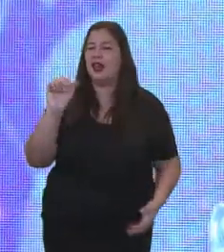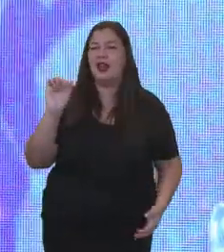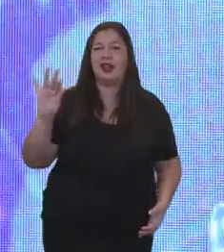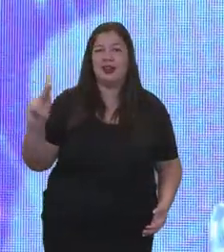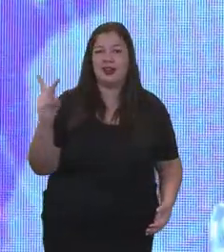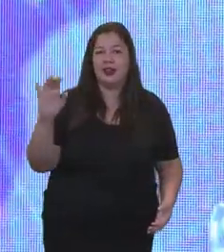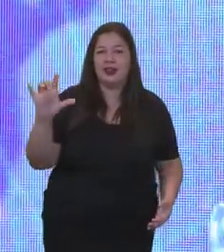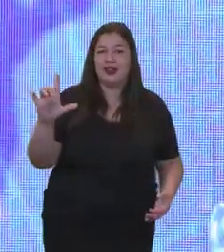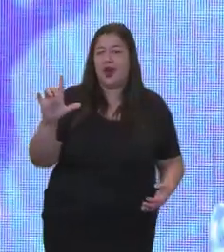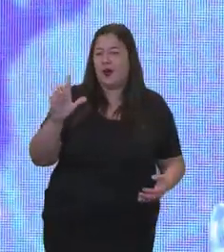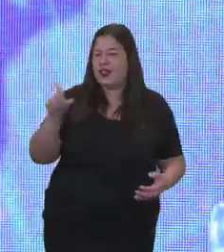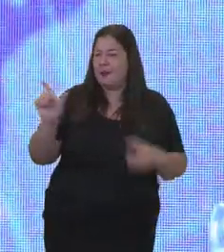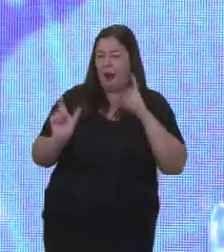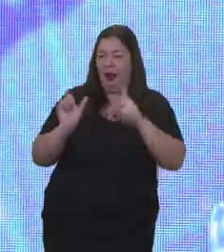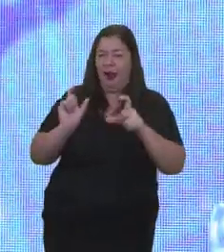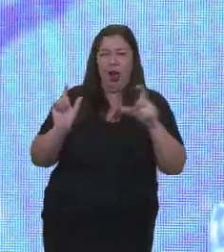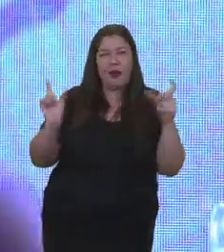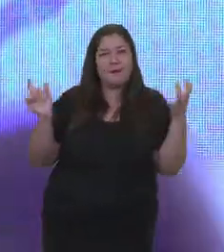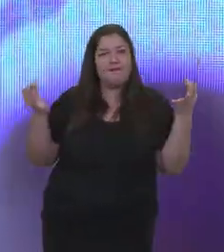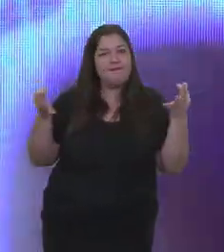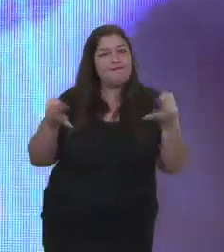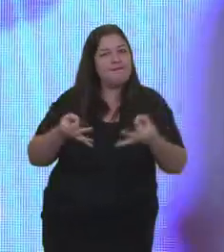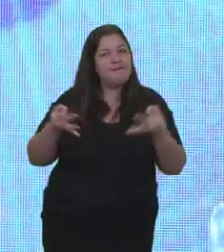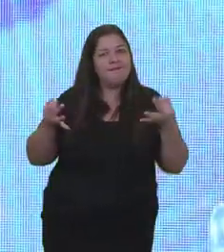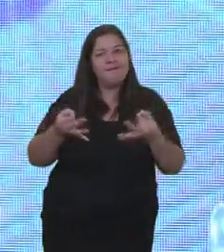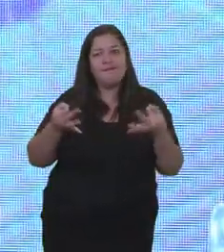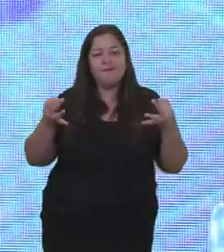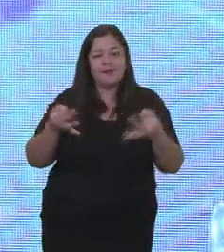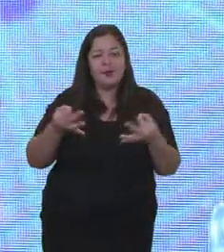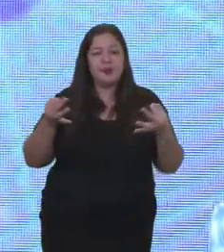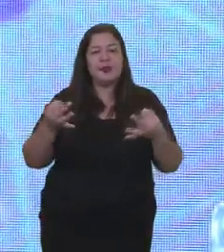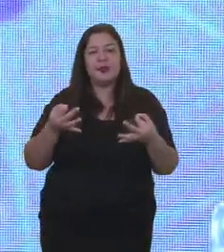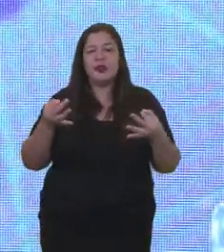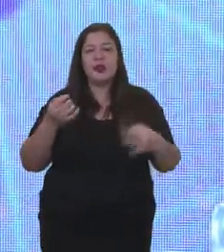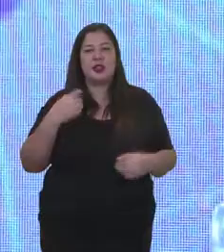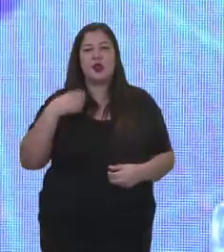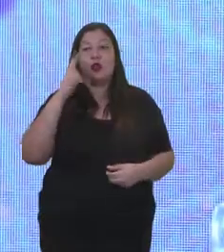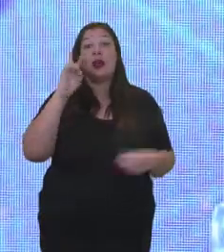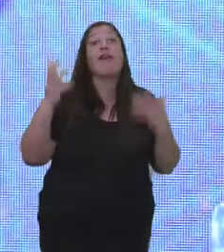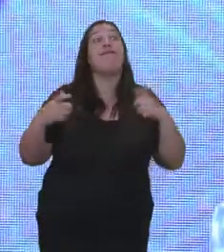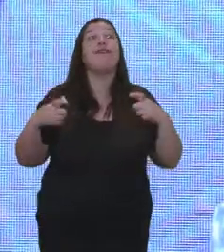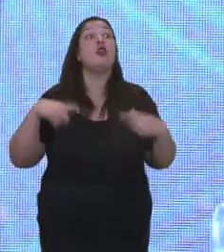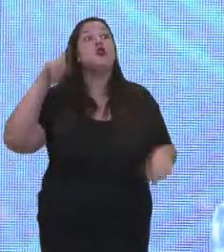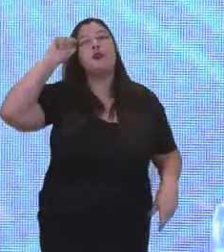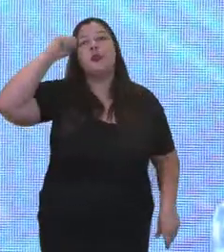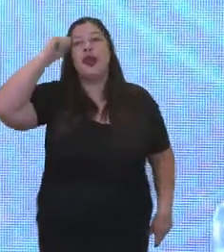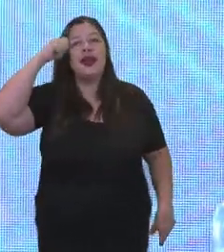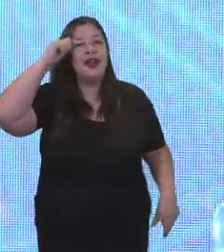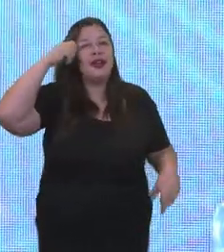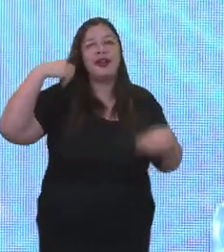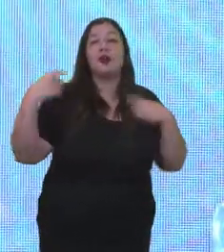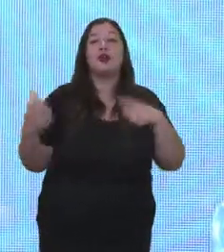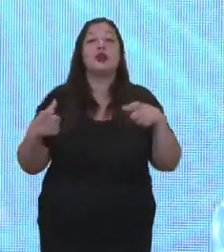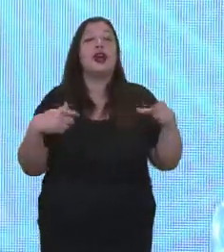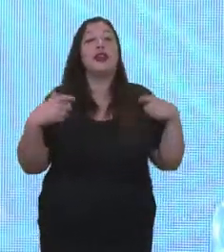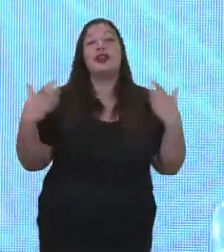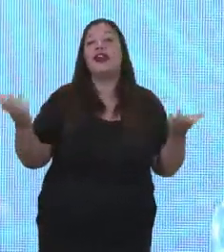like in your world, when I look at this public, I told Marina, where are the black people? Where are the black